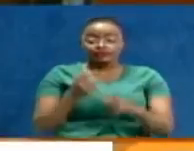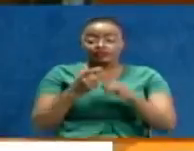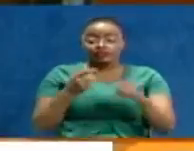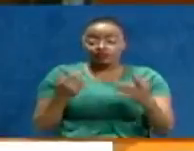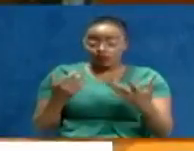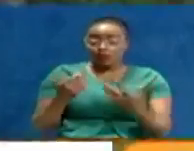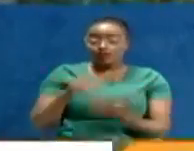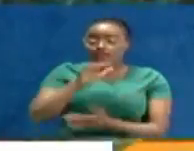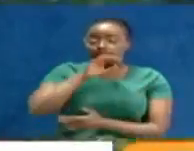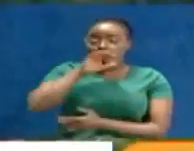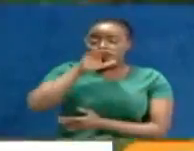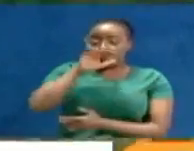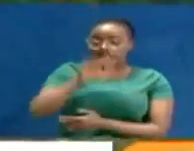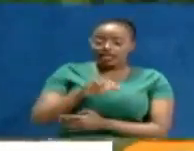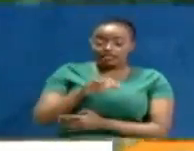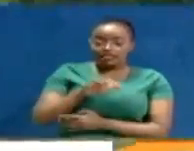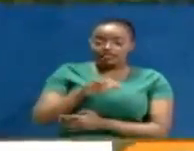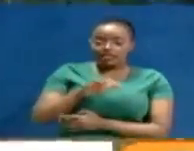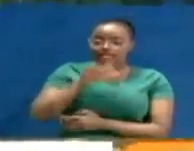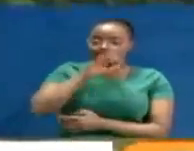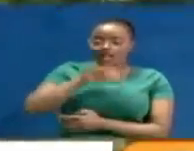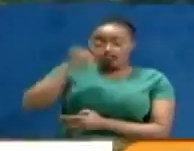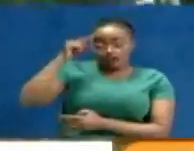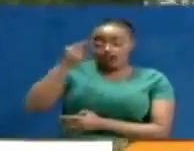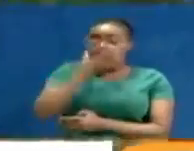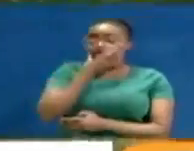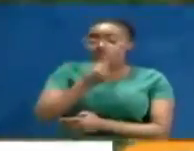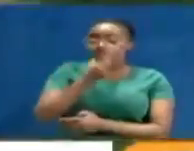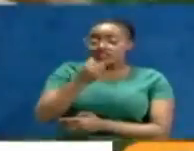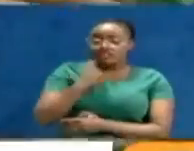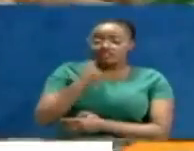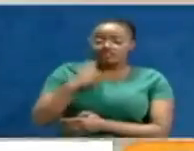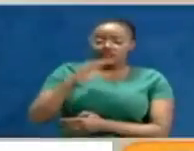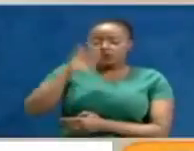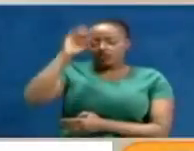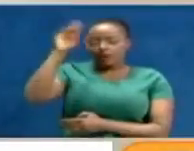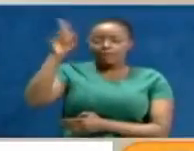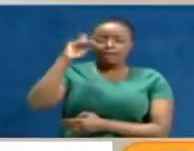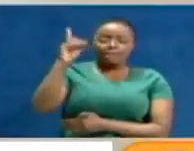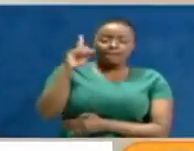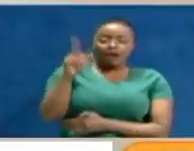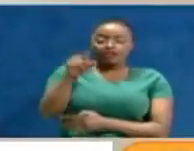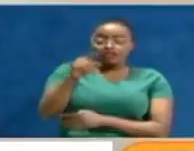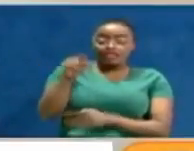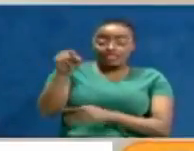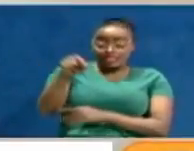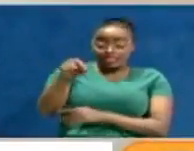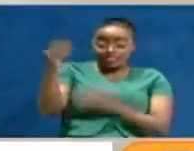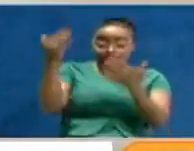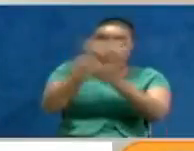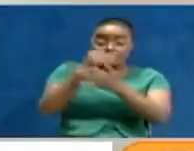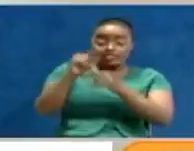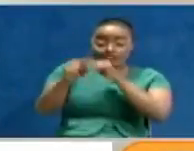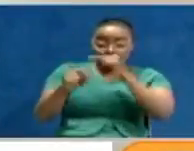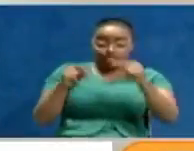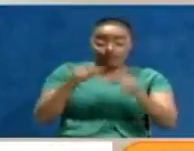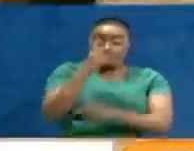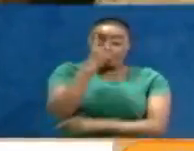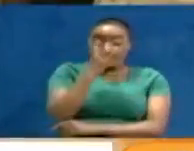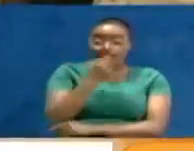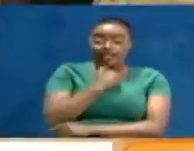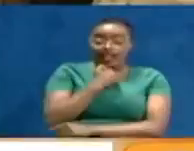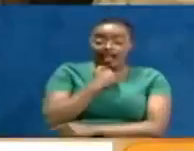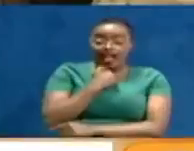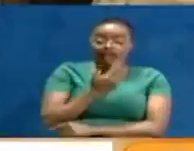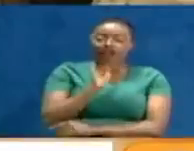According to Joel Asiago, the late Byron's brother, their father was intoxicated and in a foul mood on the fateful night. The suspect is said